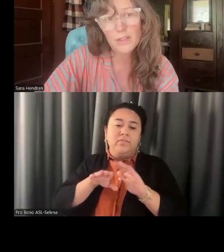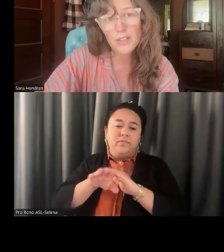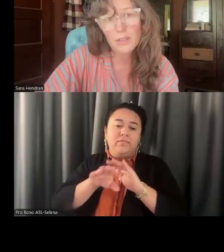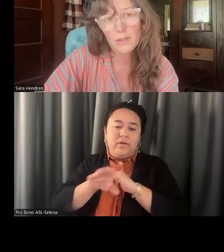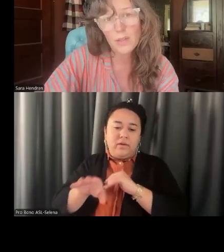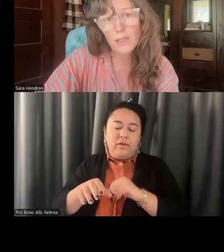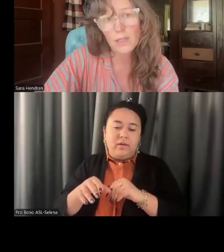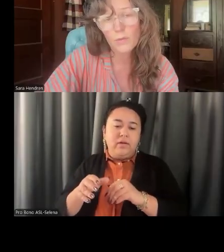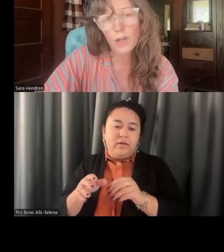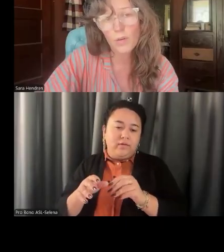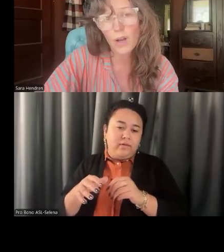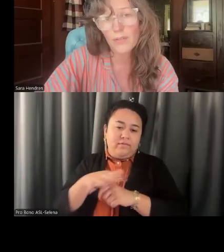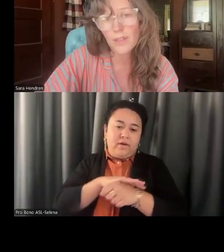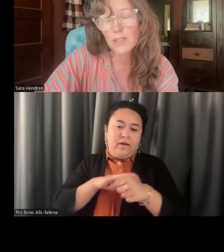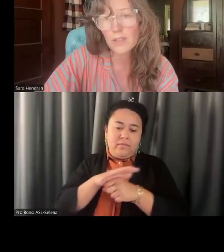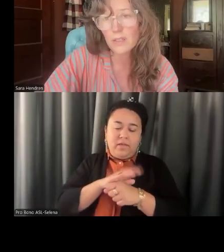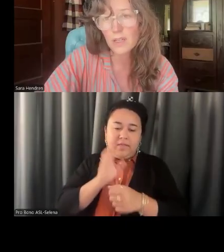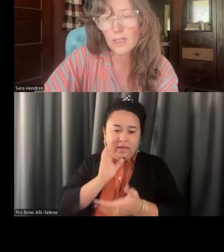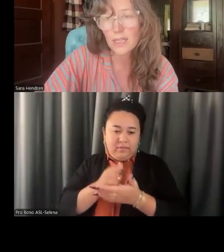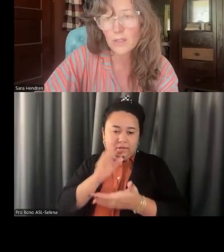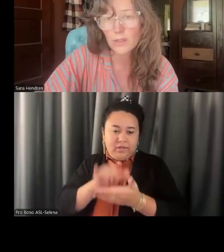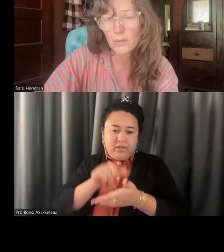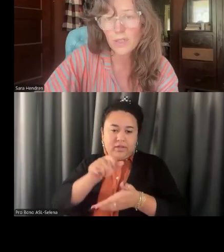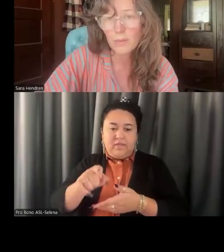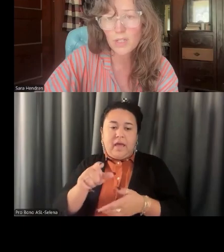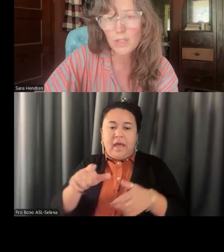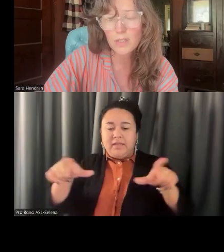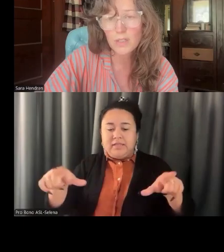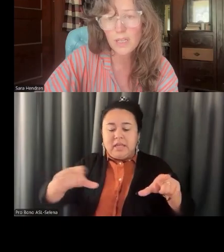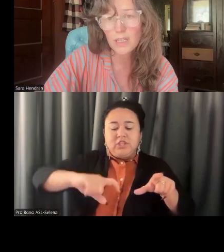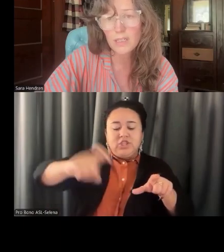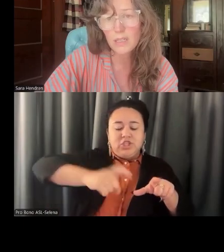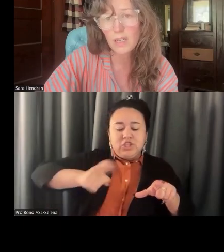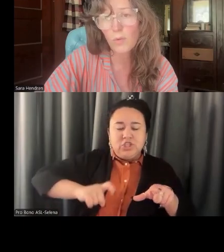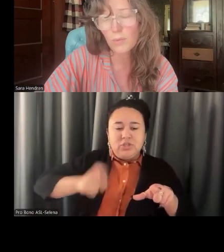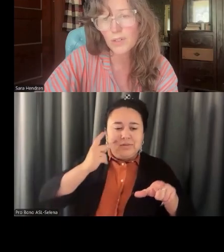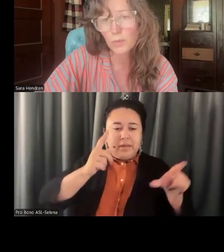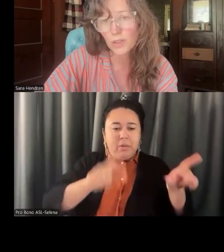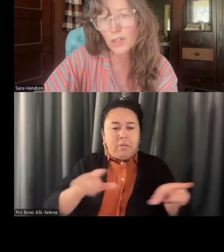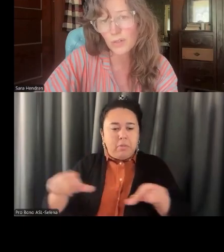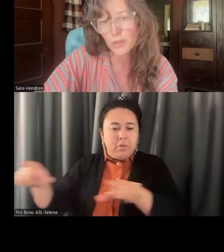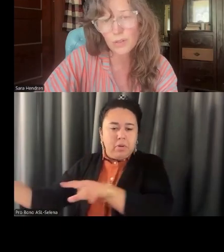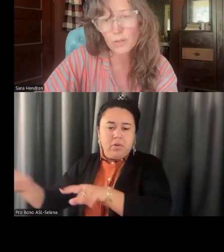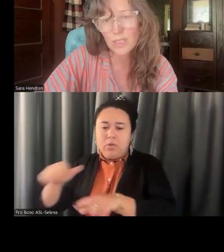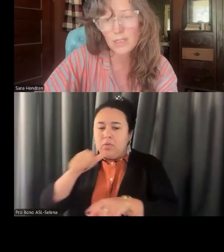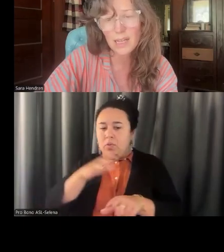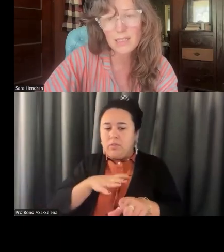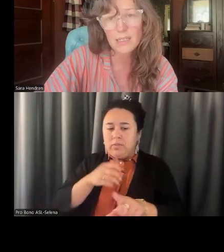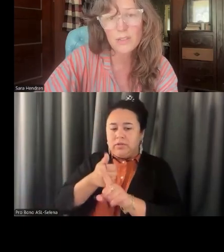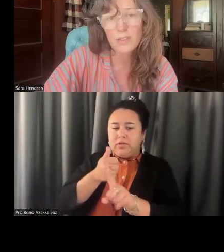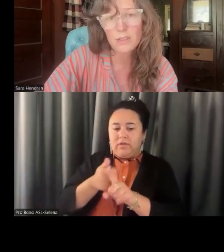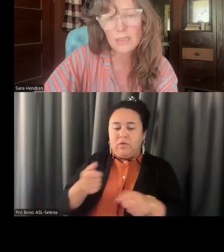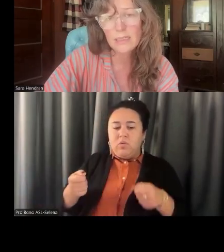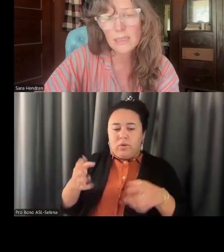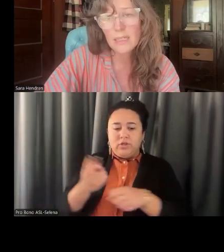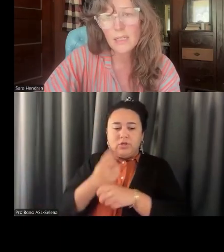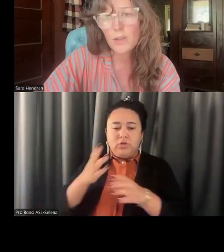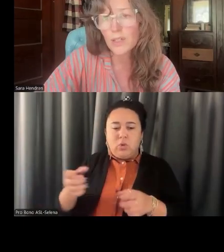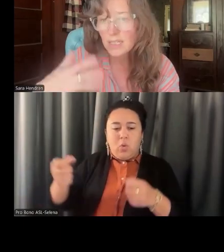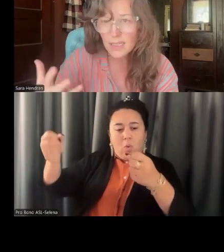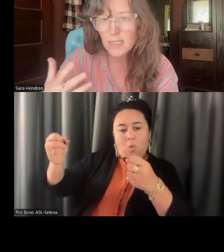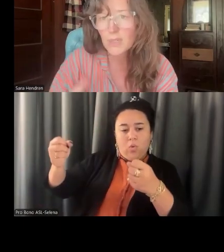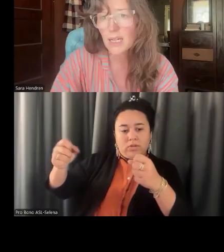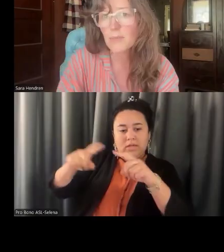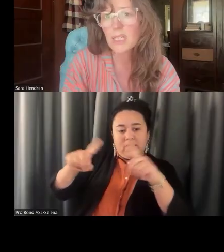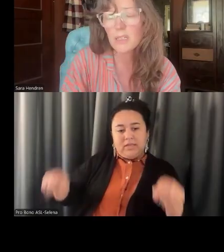image of that, just a row of these stenciled images and a woman who's a wheelchair user holding that stencil.